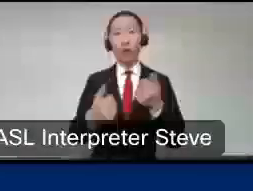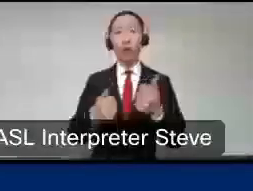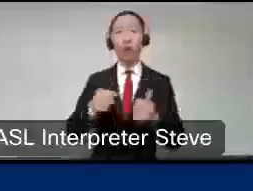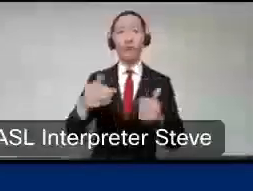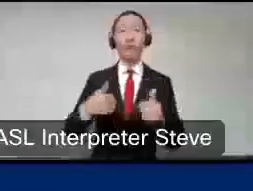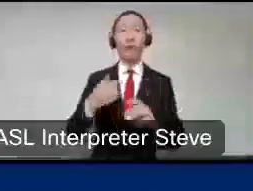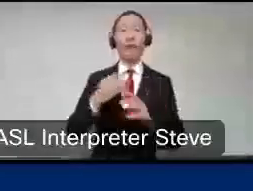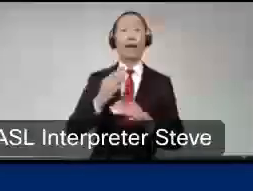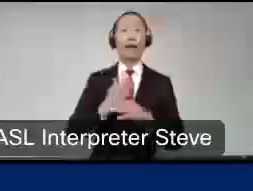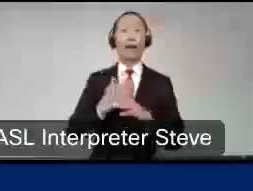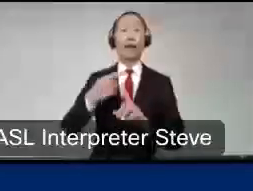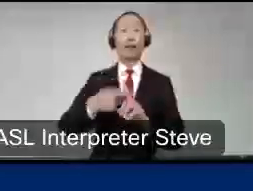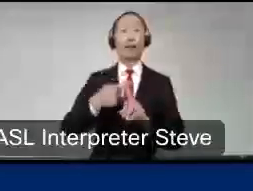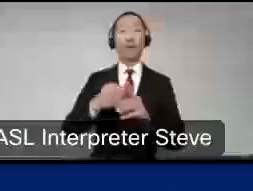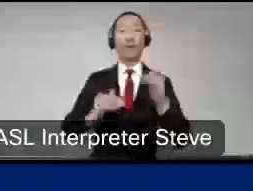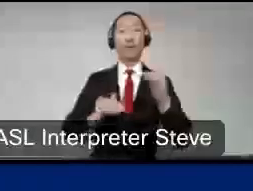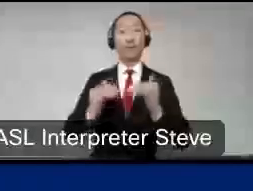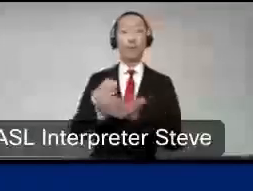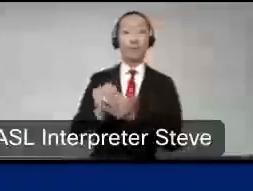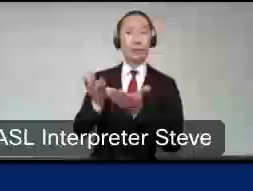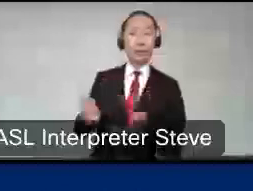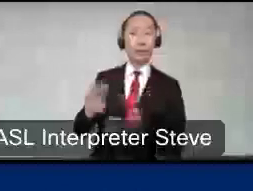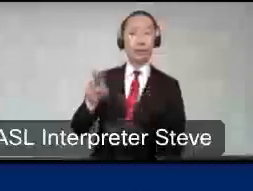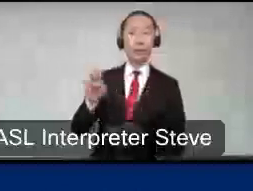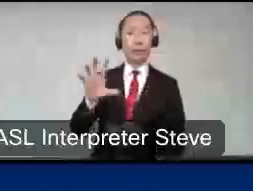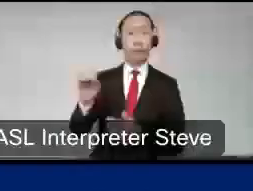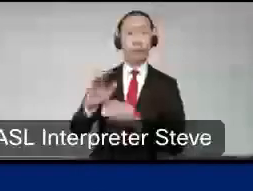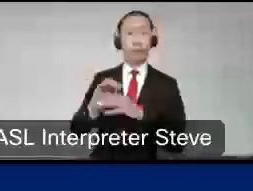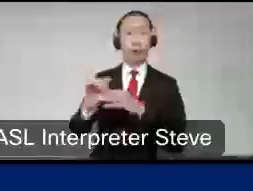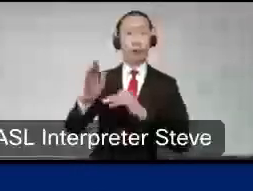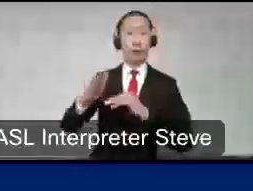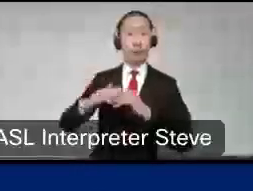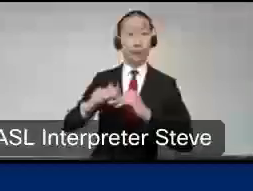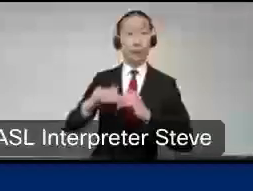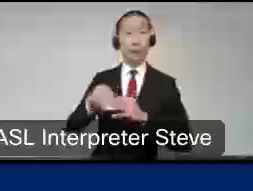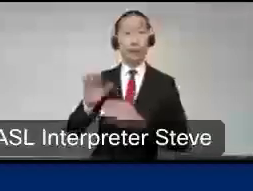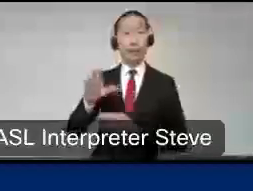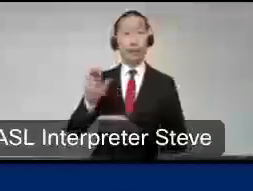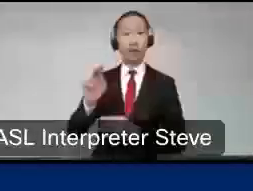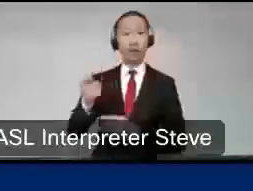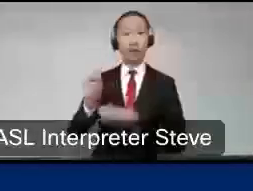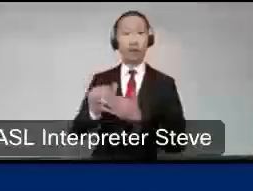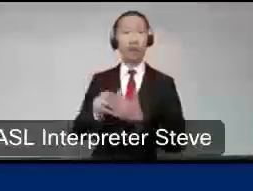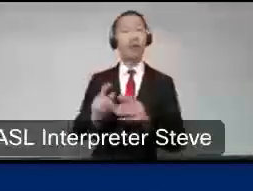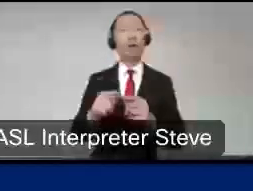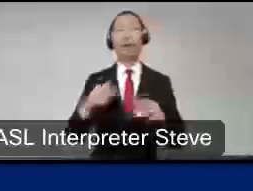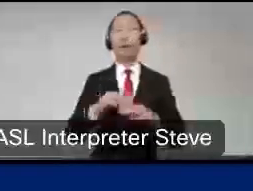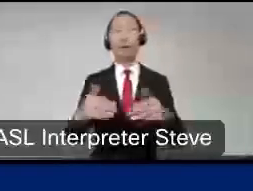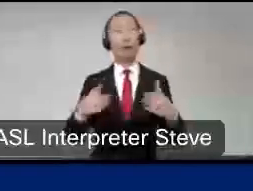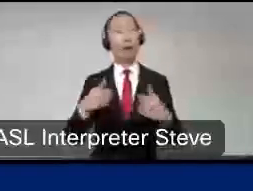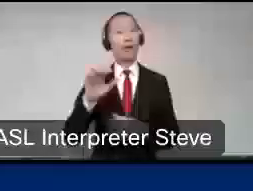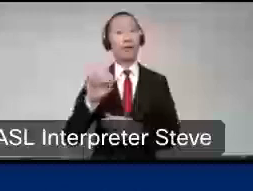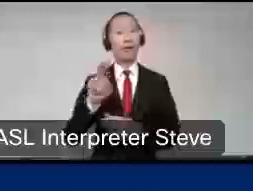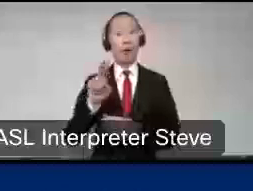have an average monthly balance of at least $250 in the checking account. And there's no overdraft or return